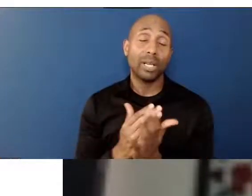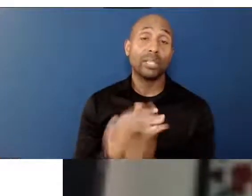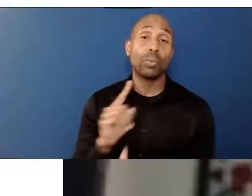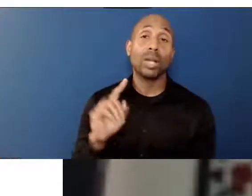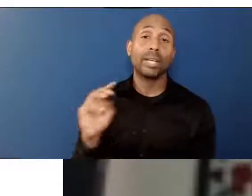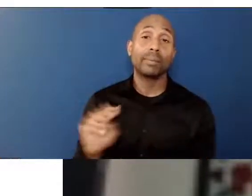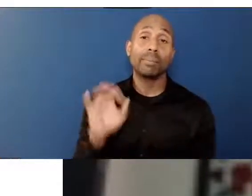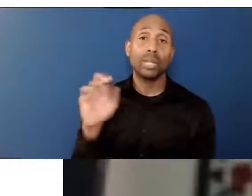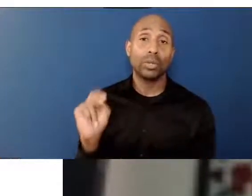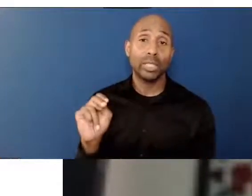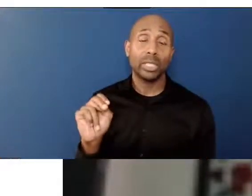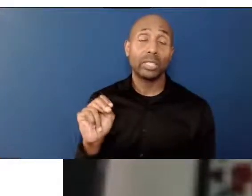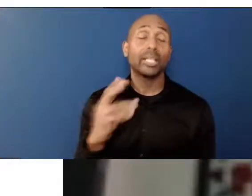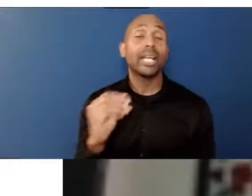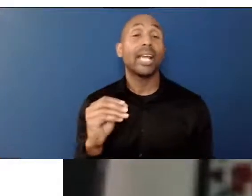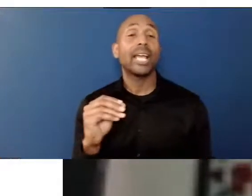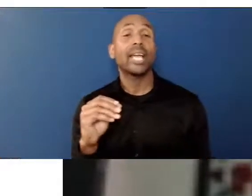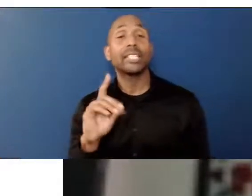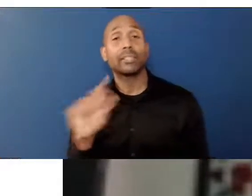same.